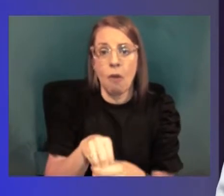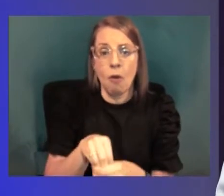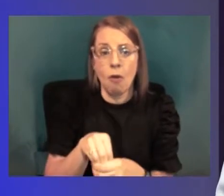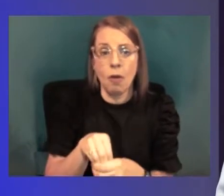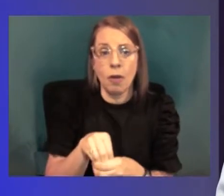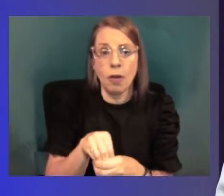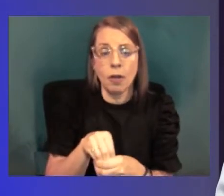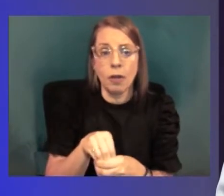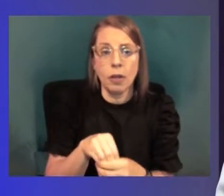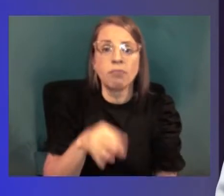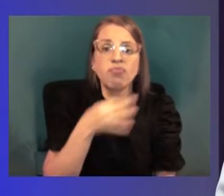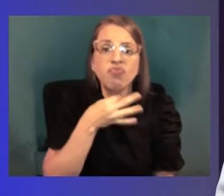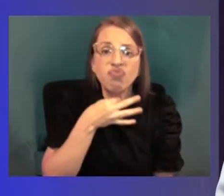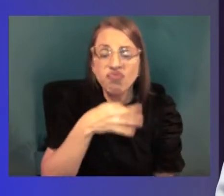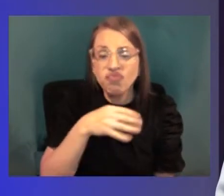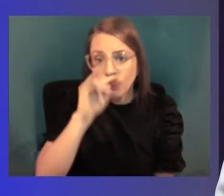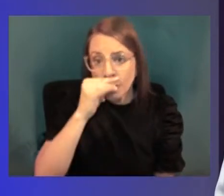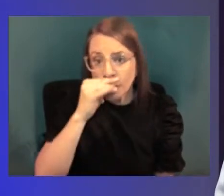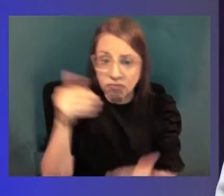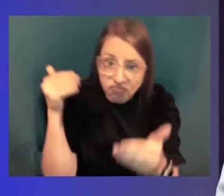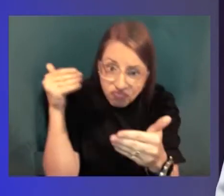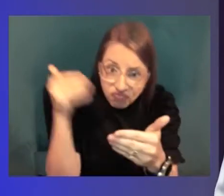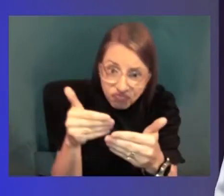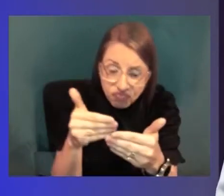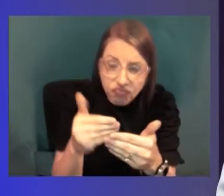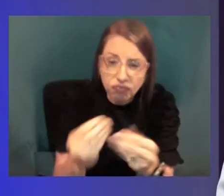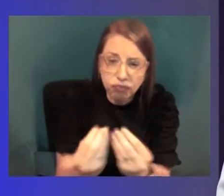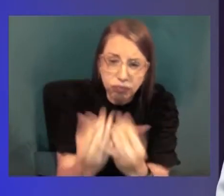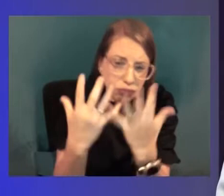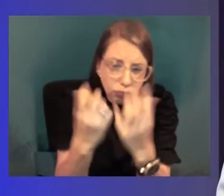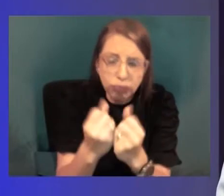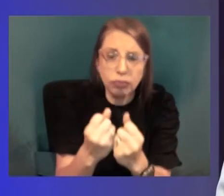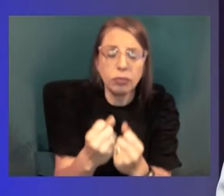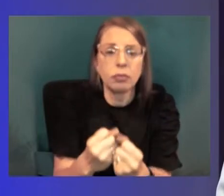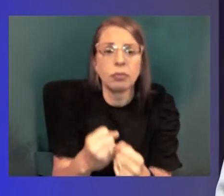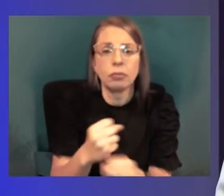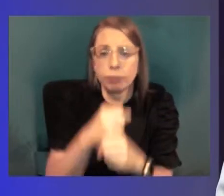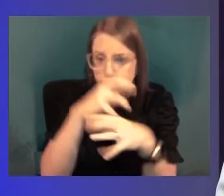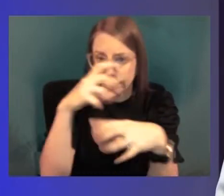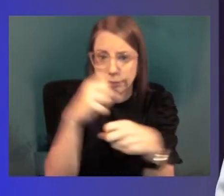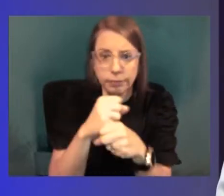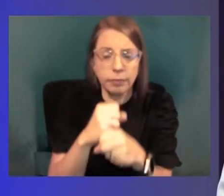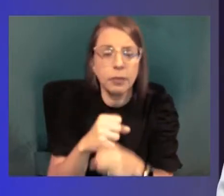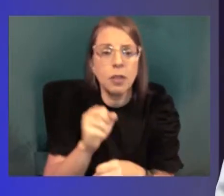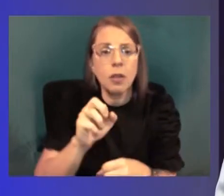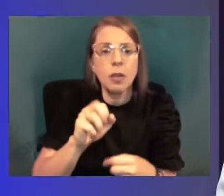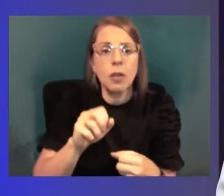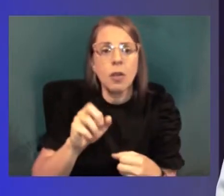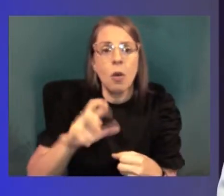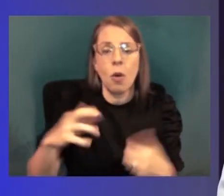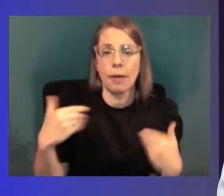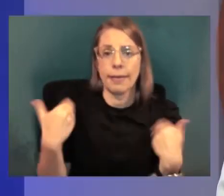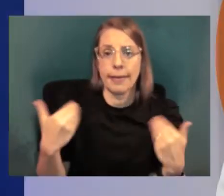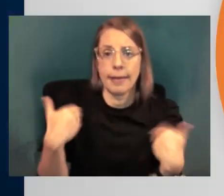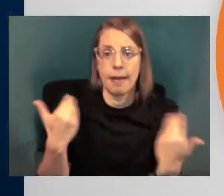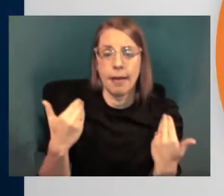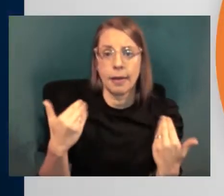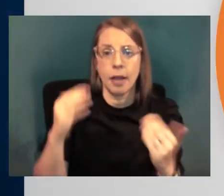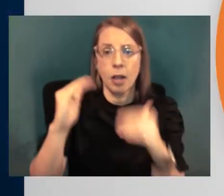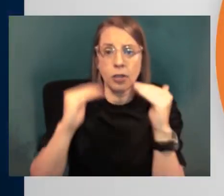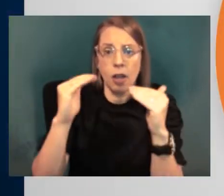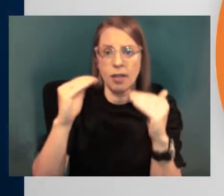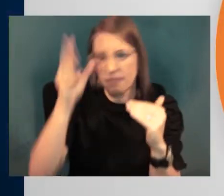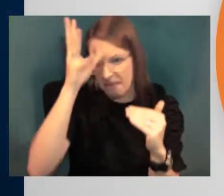kid getting too close to the fireworks they're enjoying, or a young adult, a male mostly, getting kind